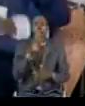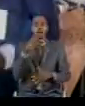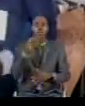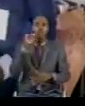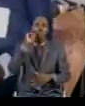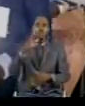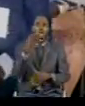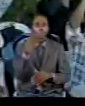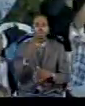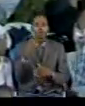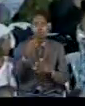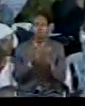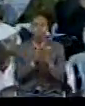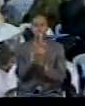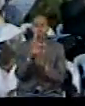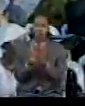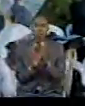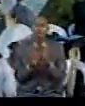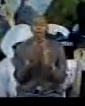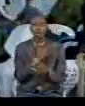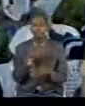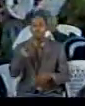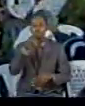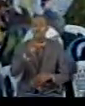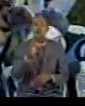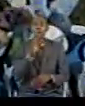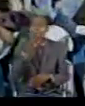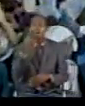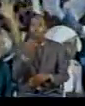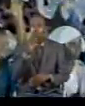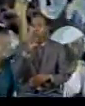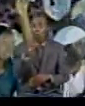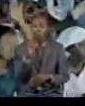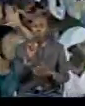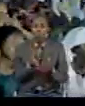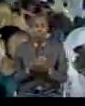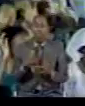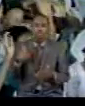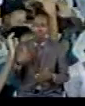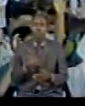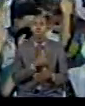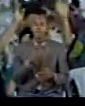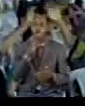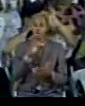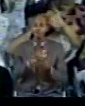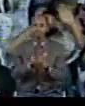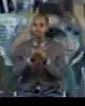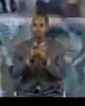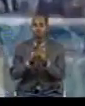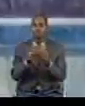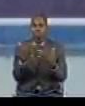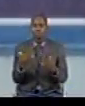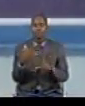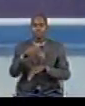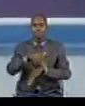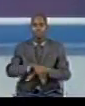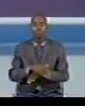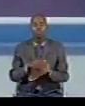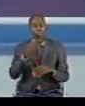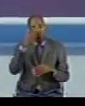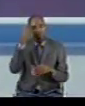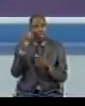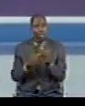she? And you are the one that we are celebrating tonight, because everything within you